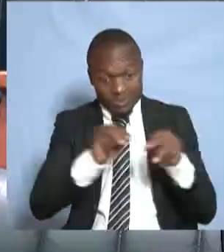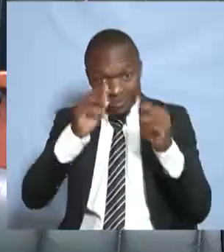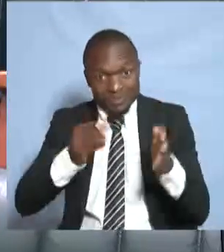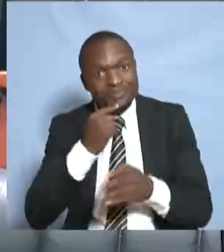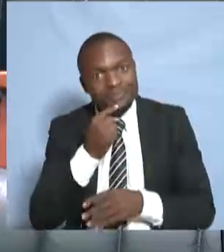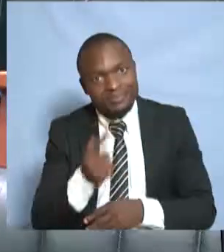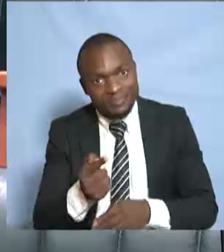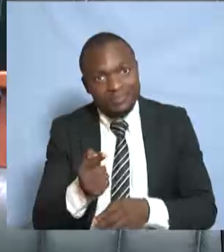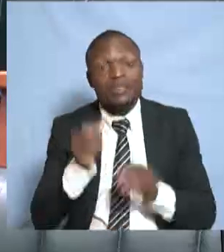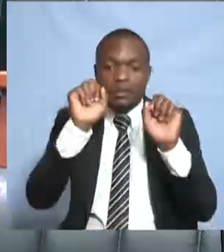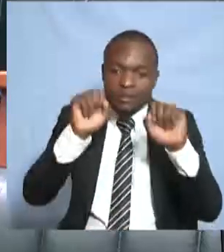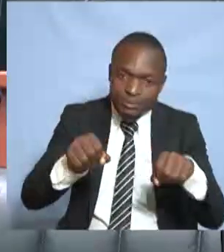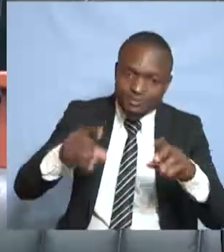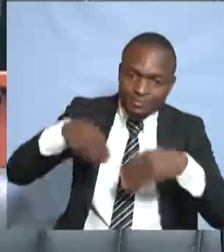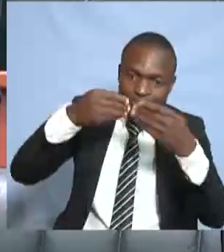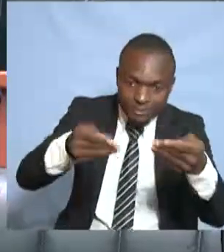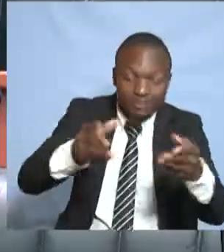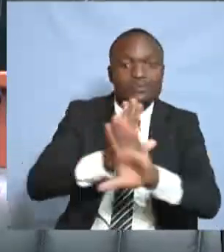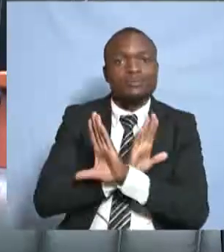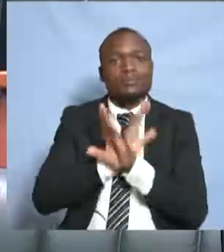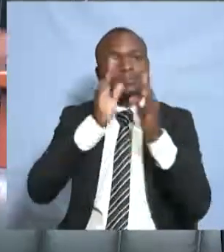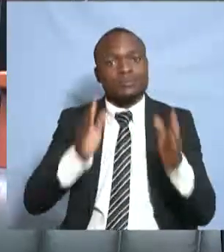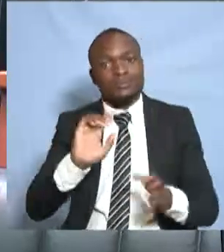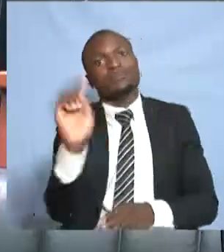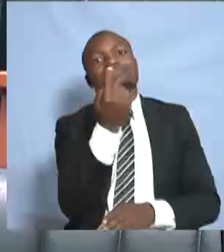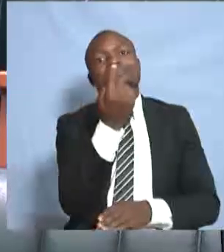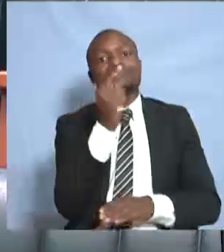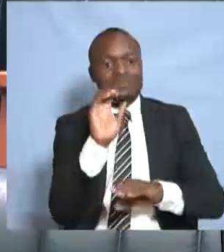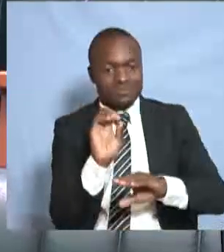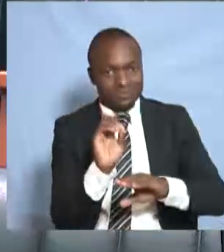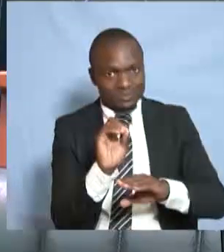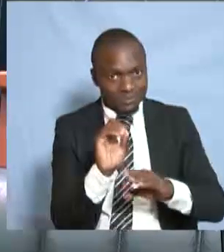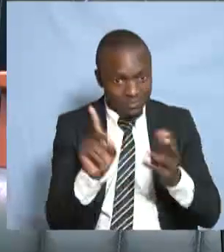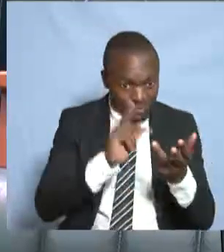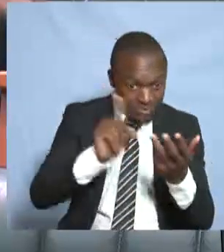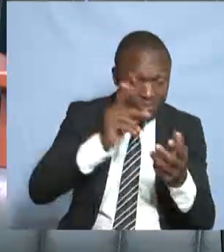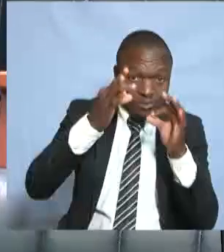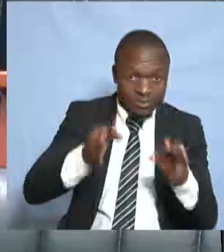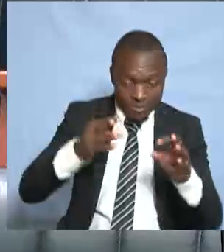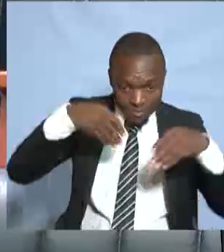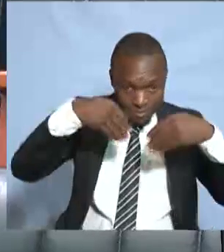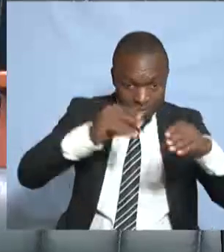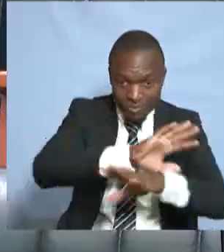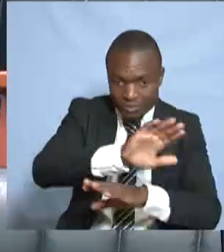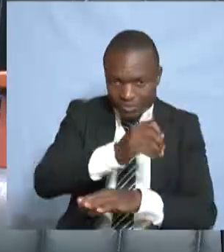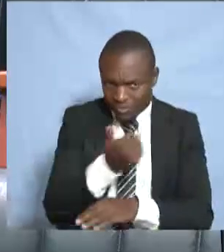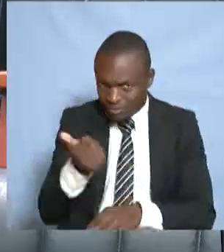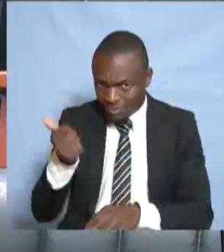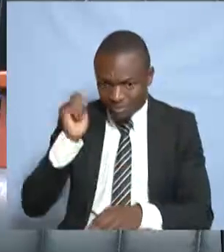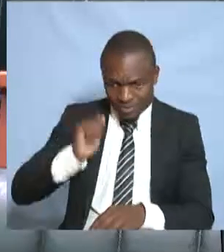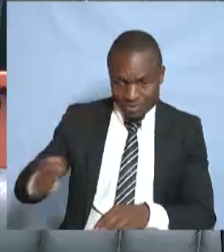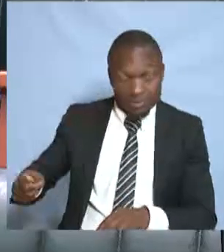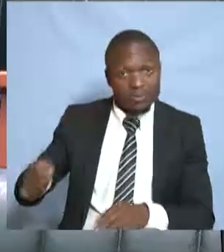saying, that can we give Zambians the first consideration if we are going to dispose of any asset